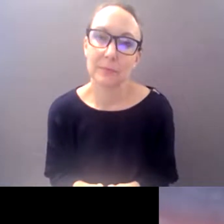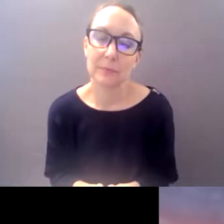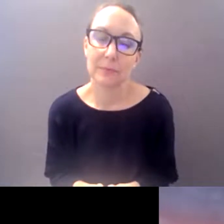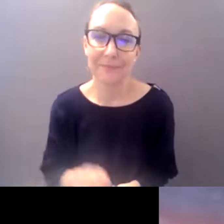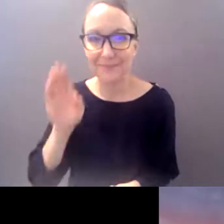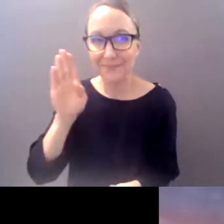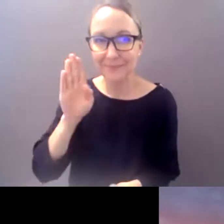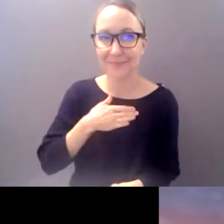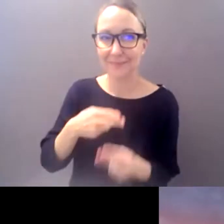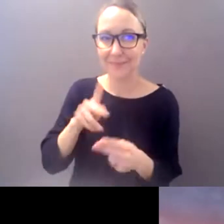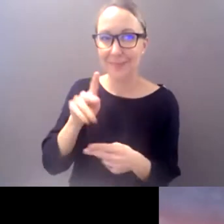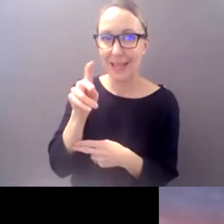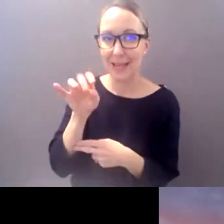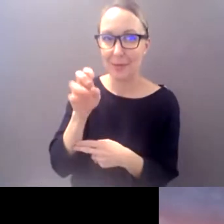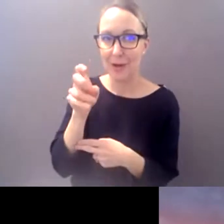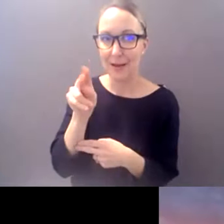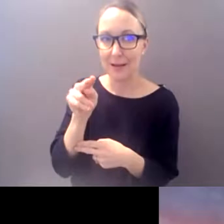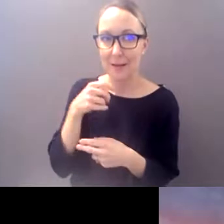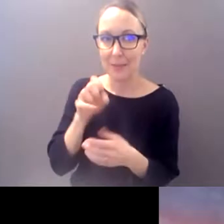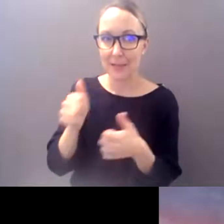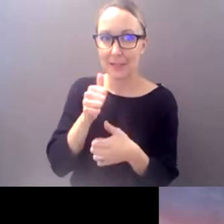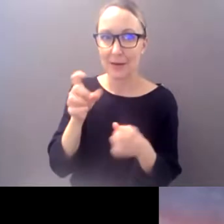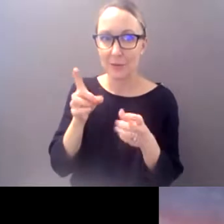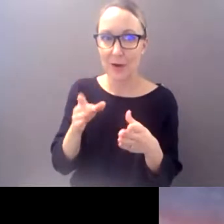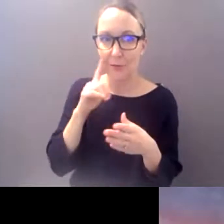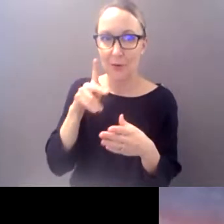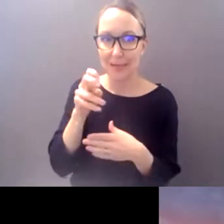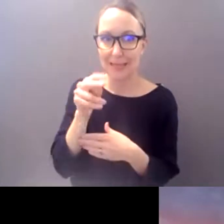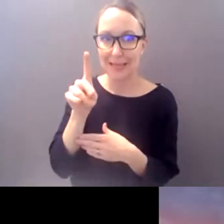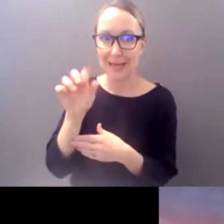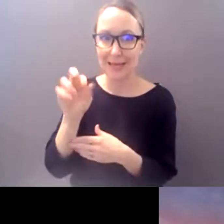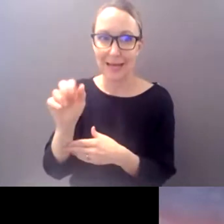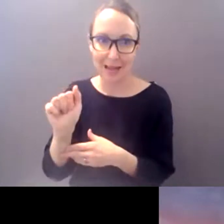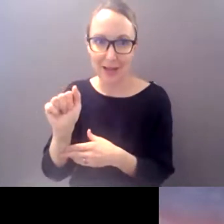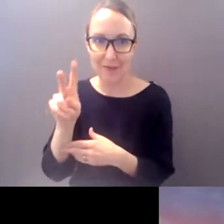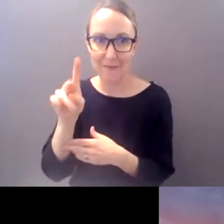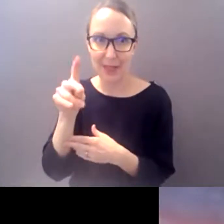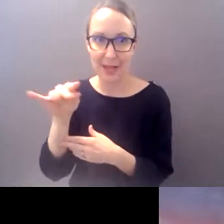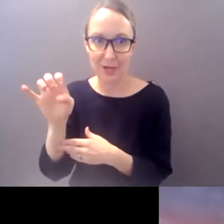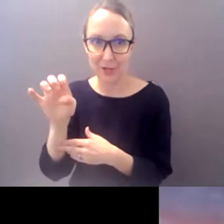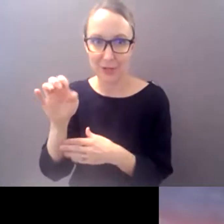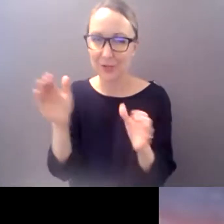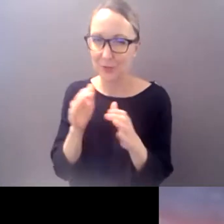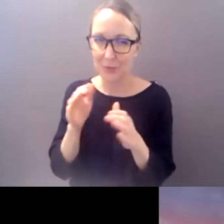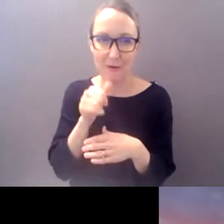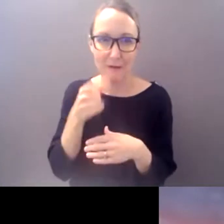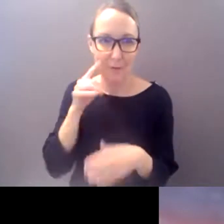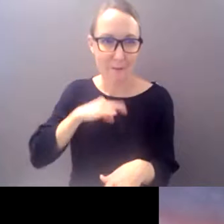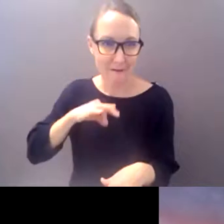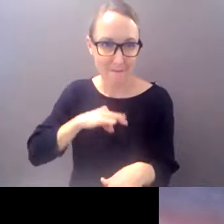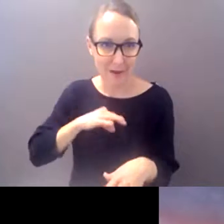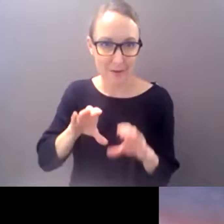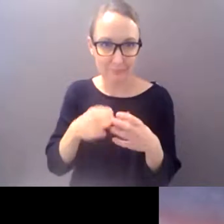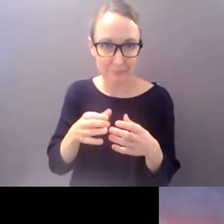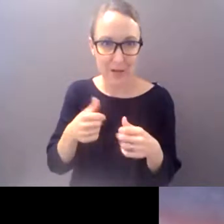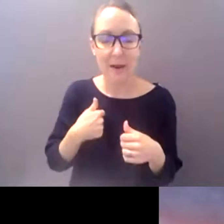Hello, I'm Katie Brandon. I'm the Executive Director of Pasadena Village. And so we're a small nonprofit, and I just wanted to ask that